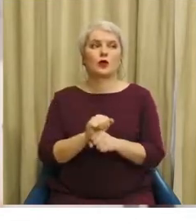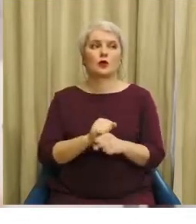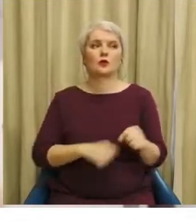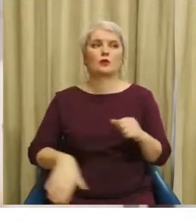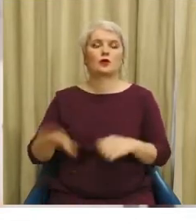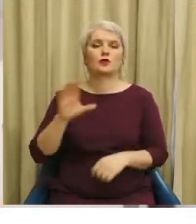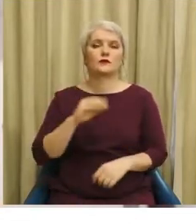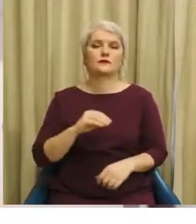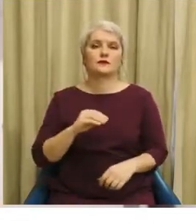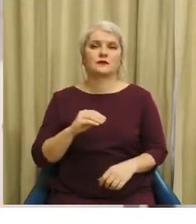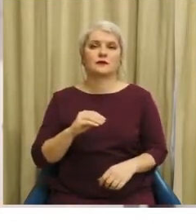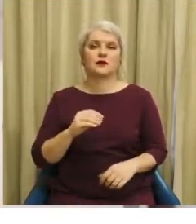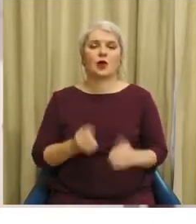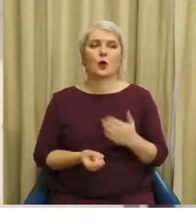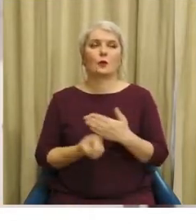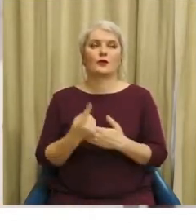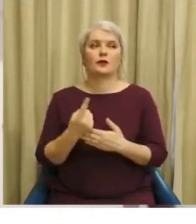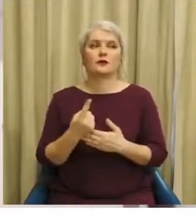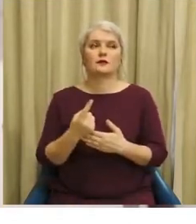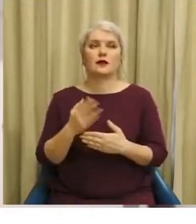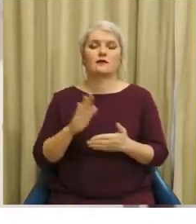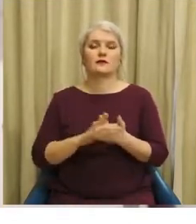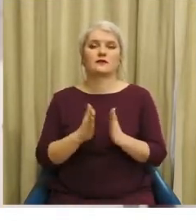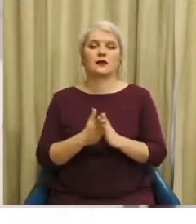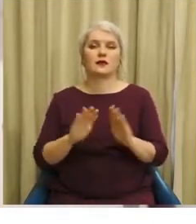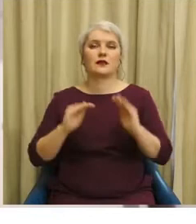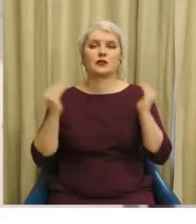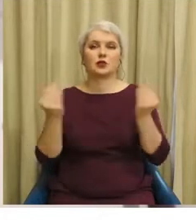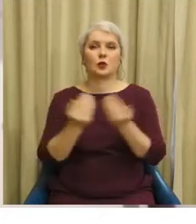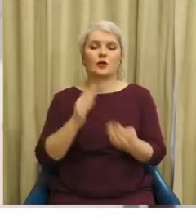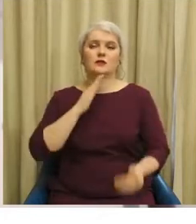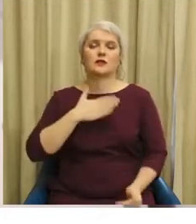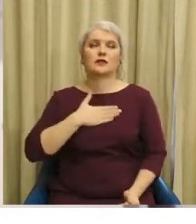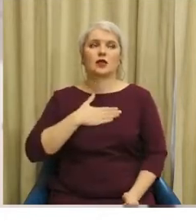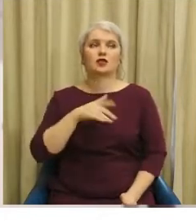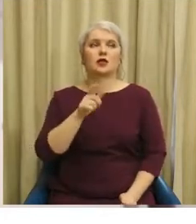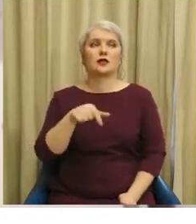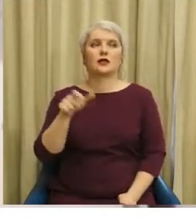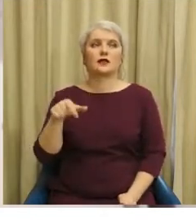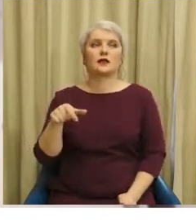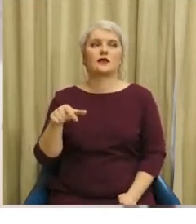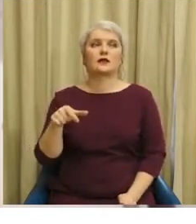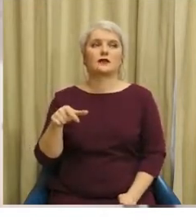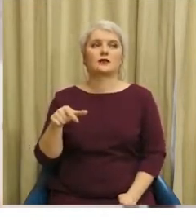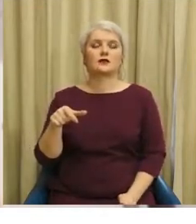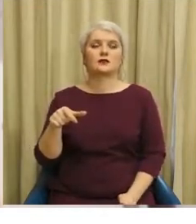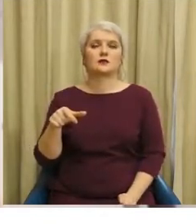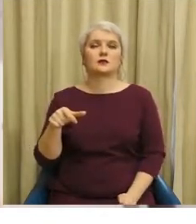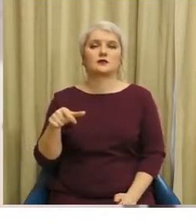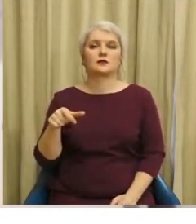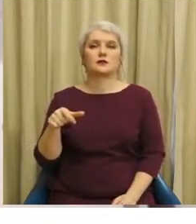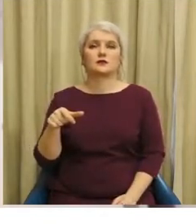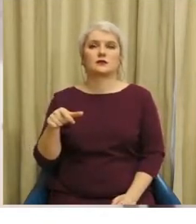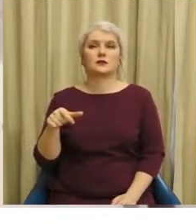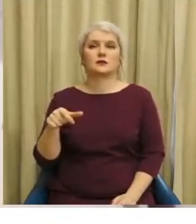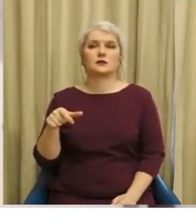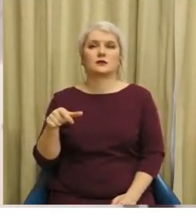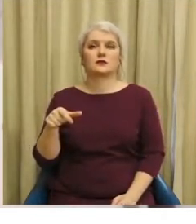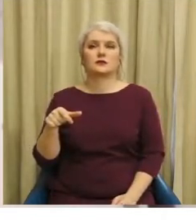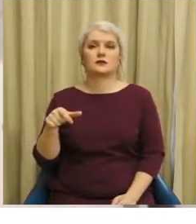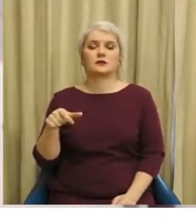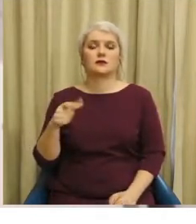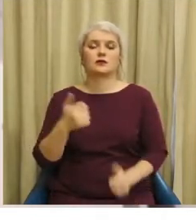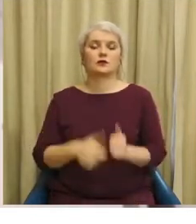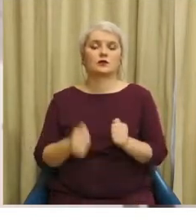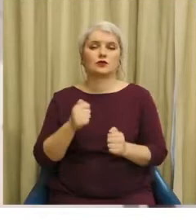our clients, our journalists and human rights defenders, they didn't know what to do when something wasn't working, because before they just turned